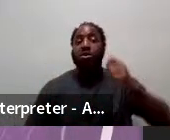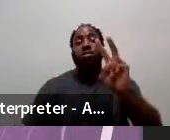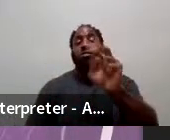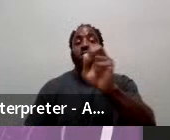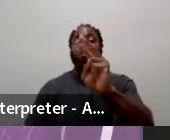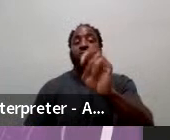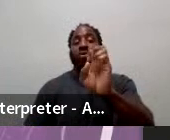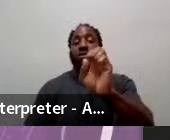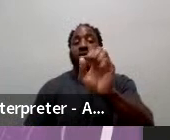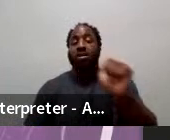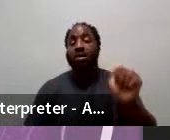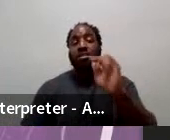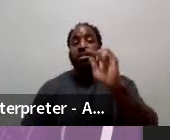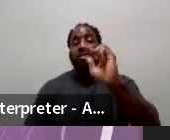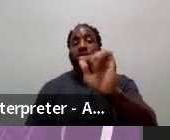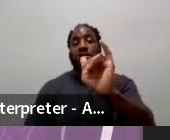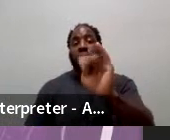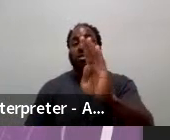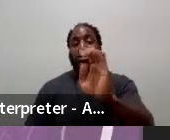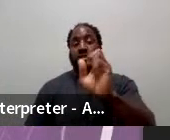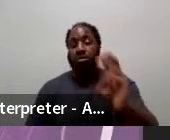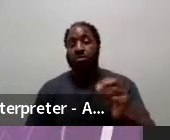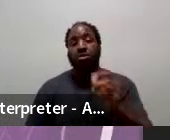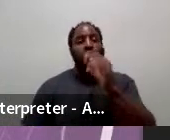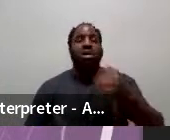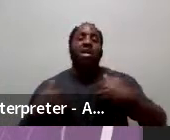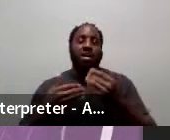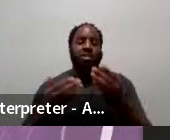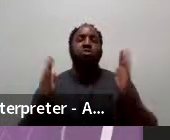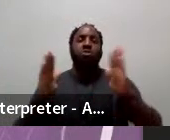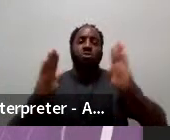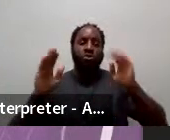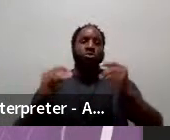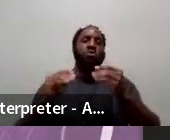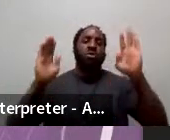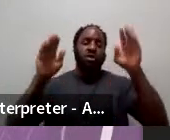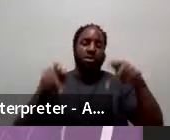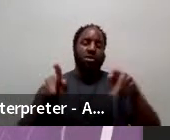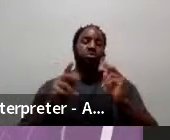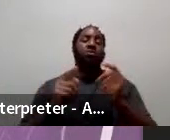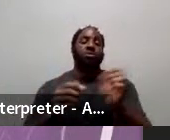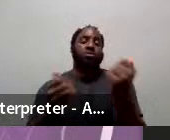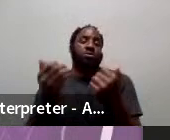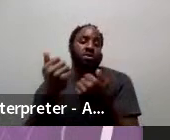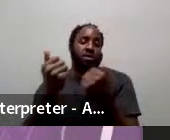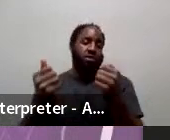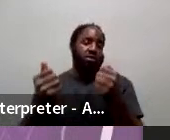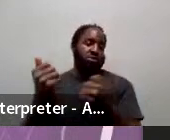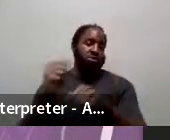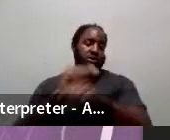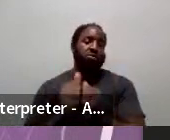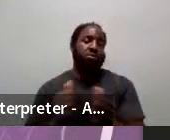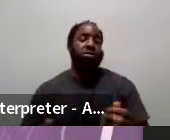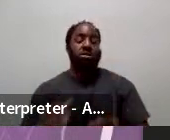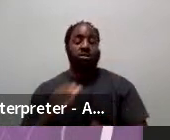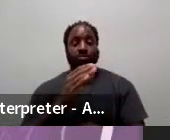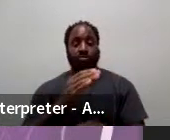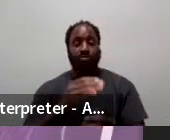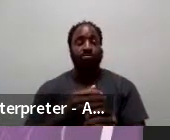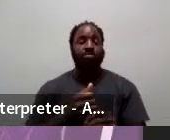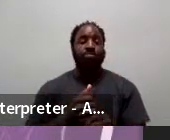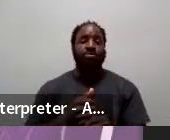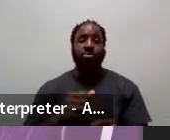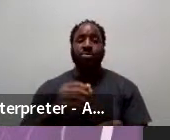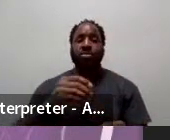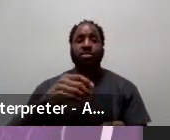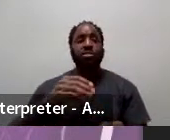city council, as well as two dynamos, council members Velasquez and Farias, all